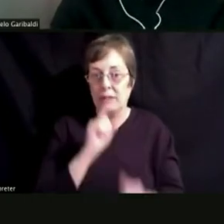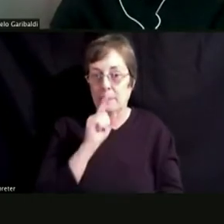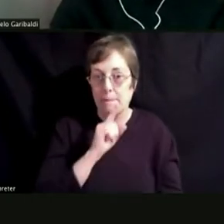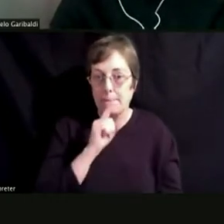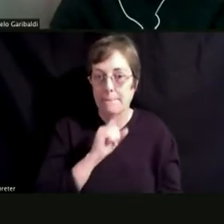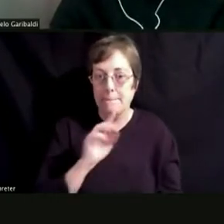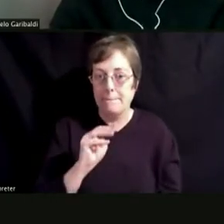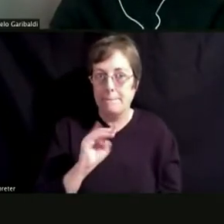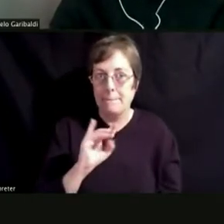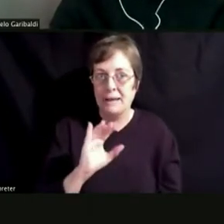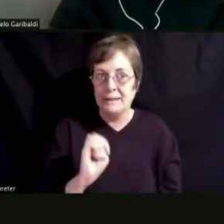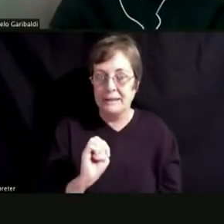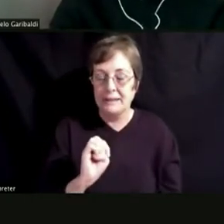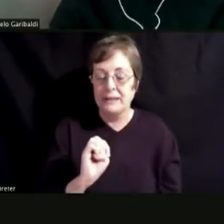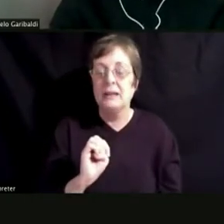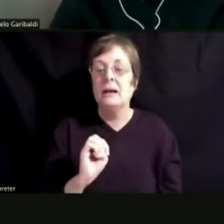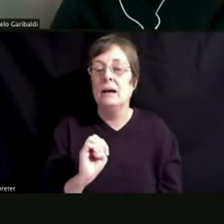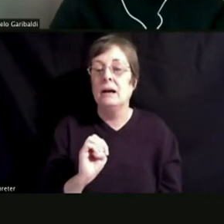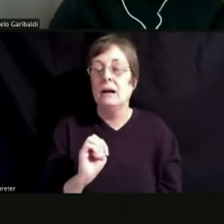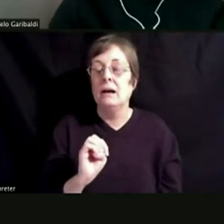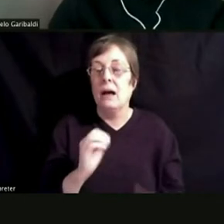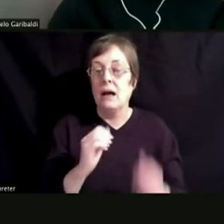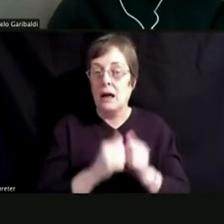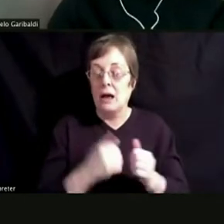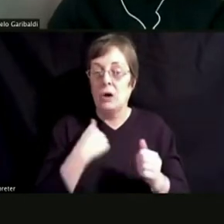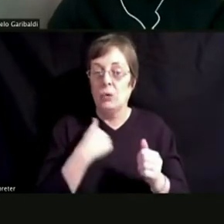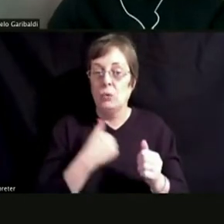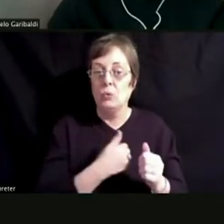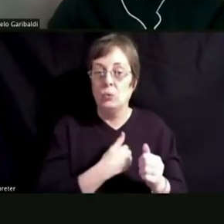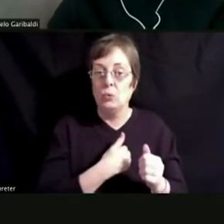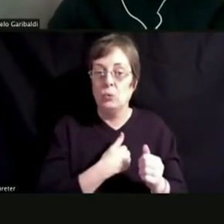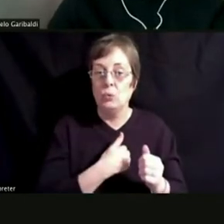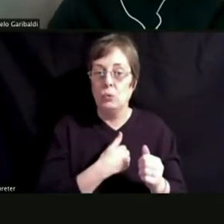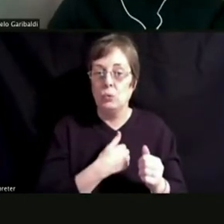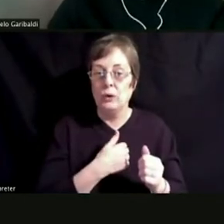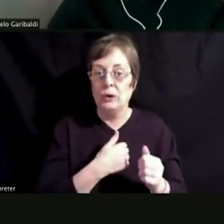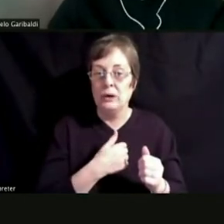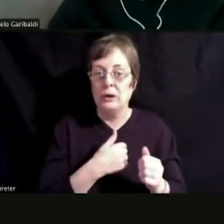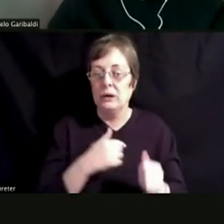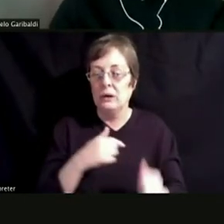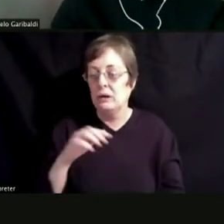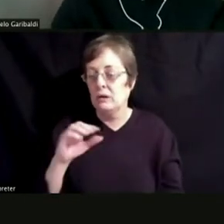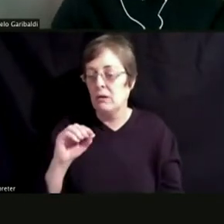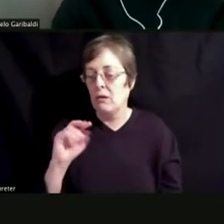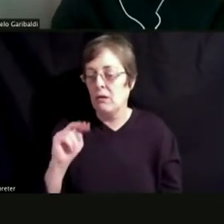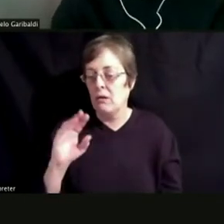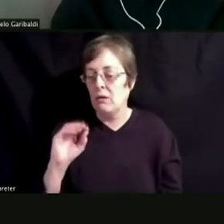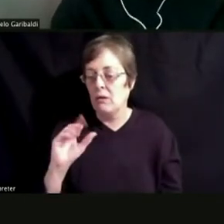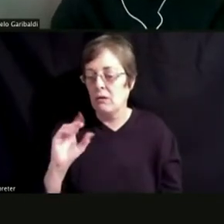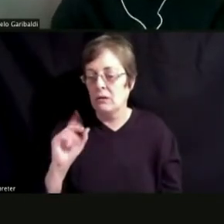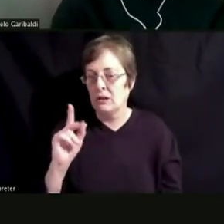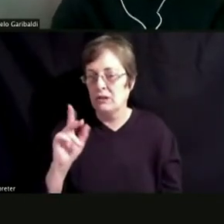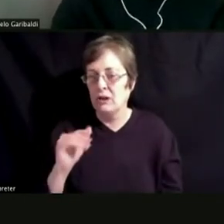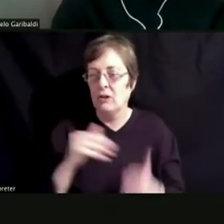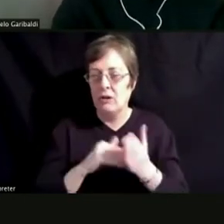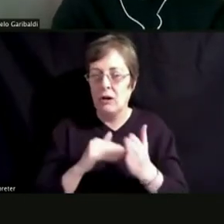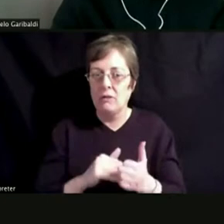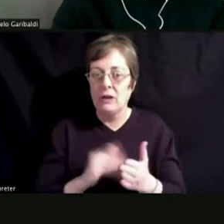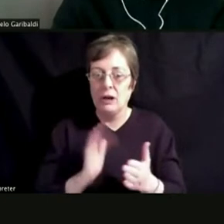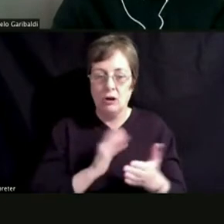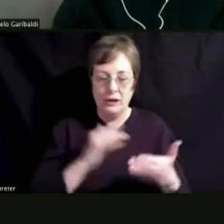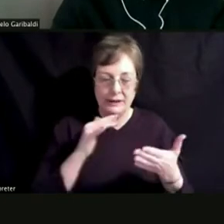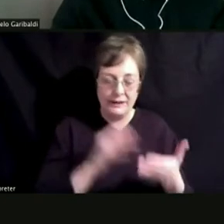working with mice, the way that we do with oncology oftentimes are you use mice in your studies and they have